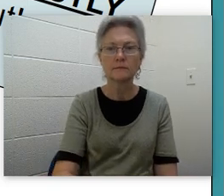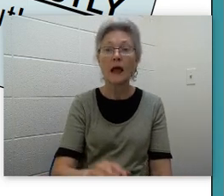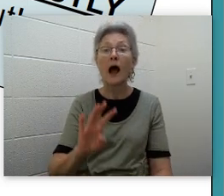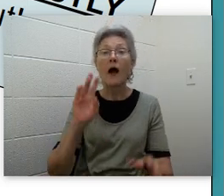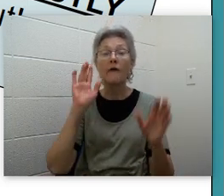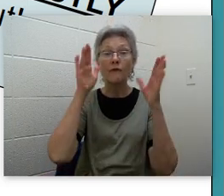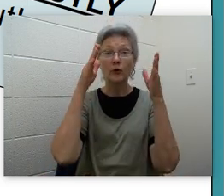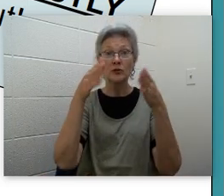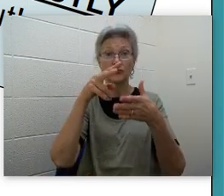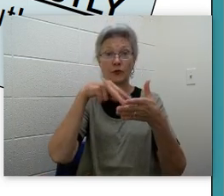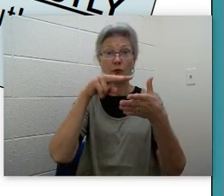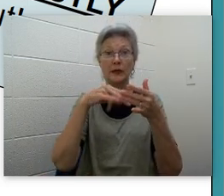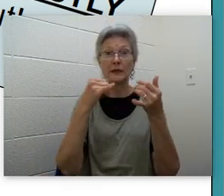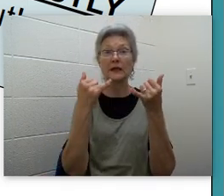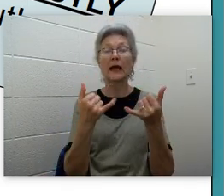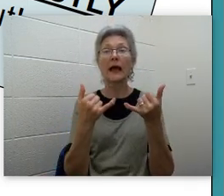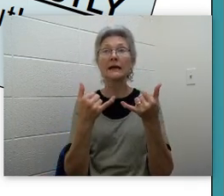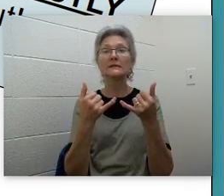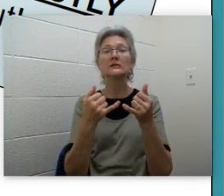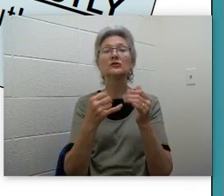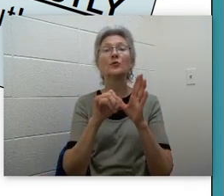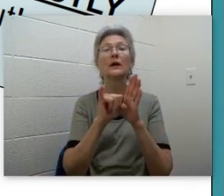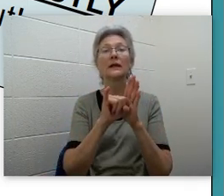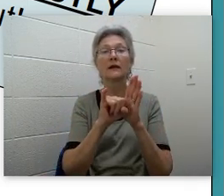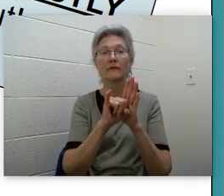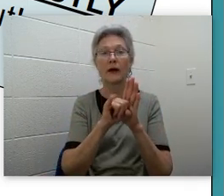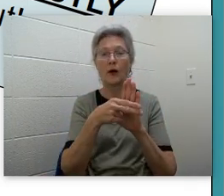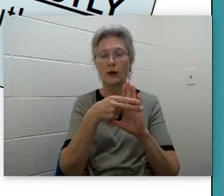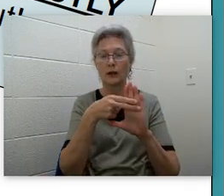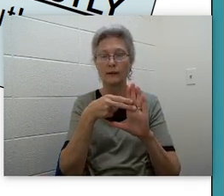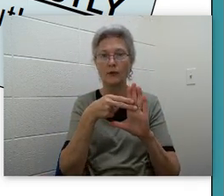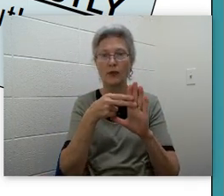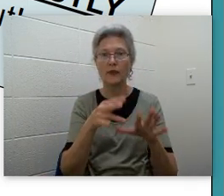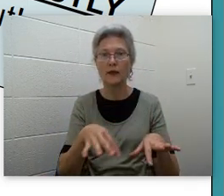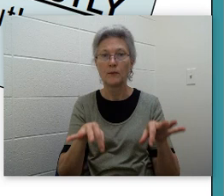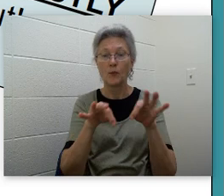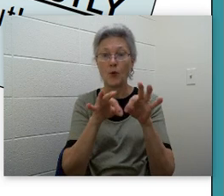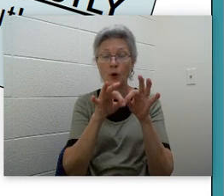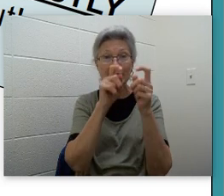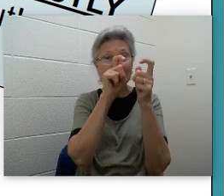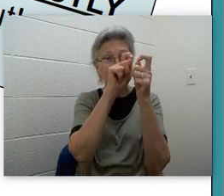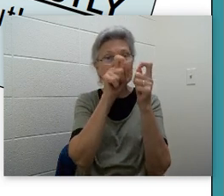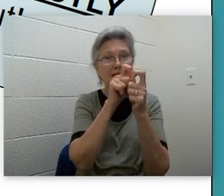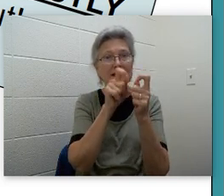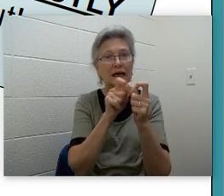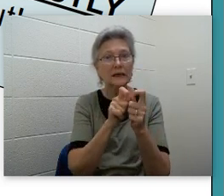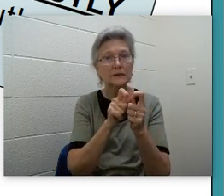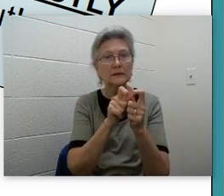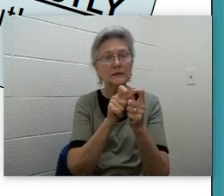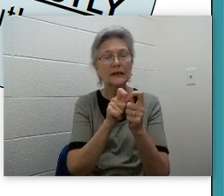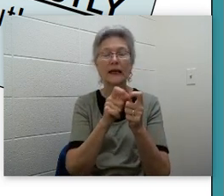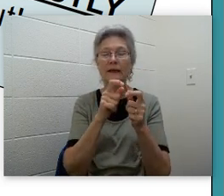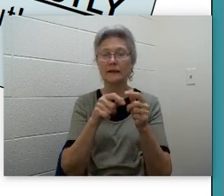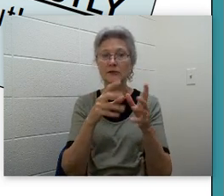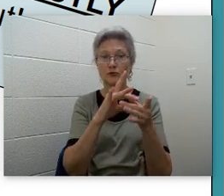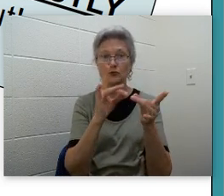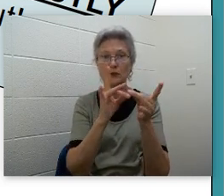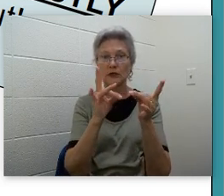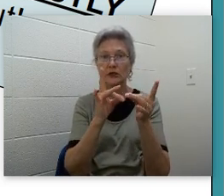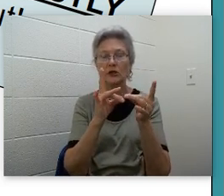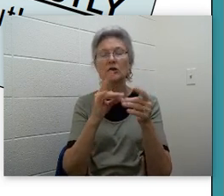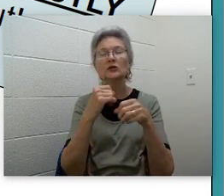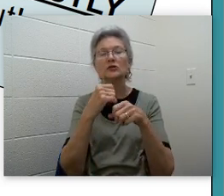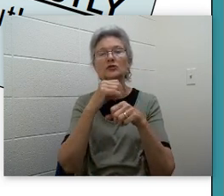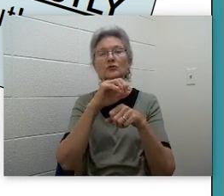Our focus for reading today is to identify the key details in the text to form a main idea. A